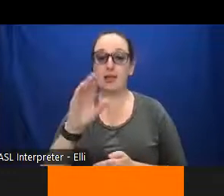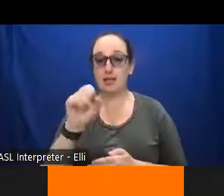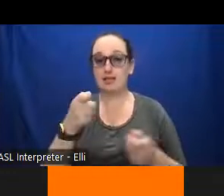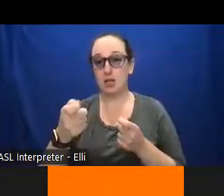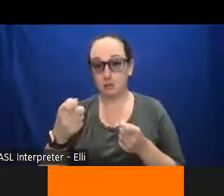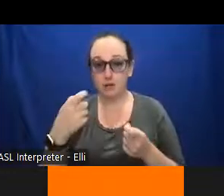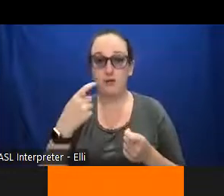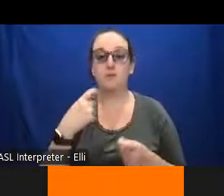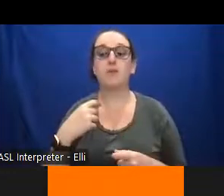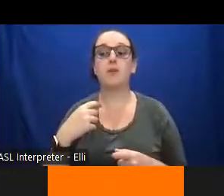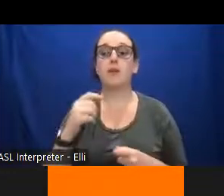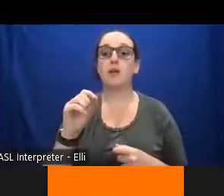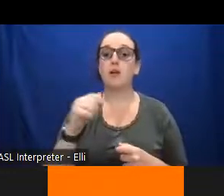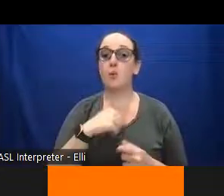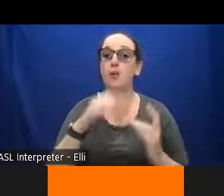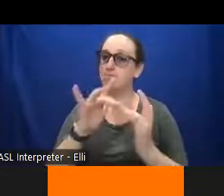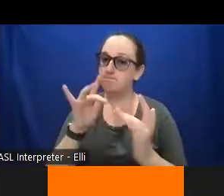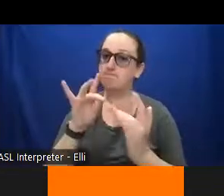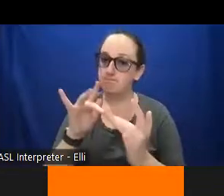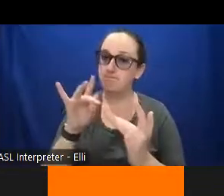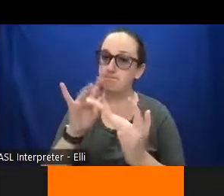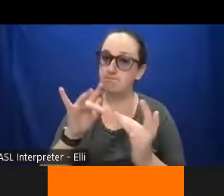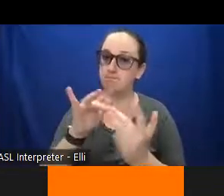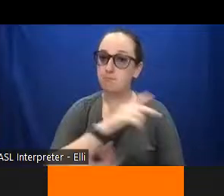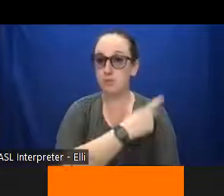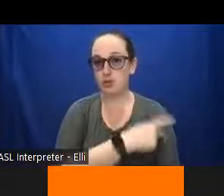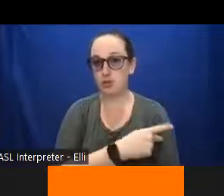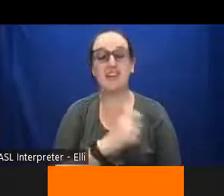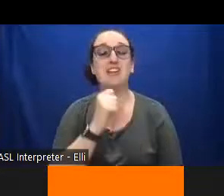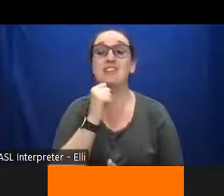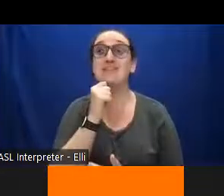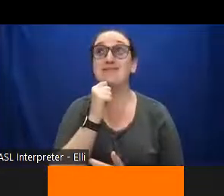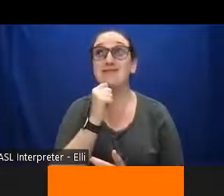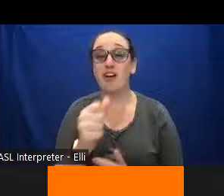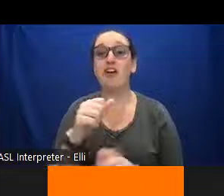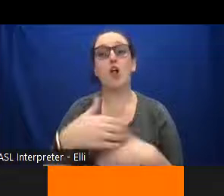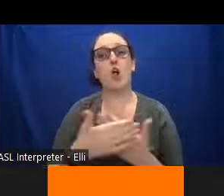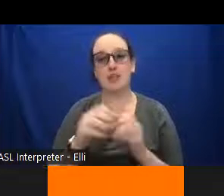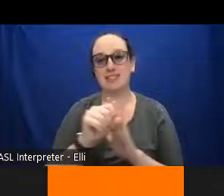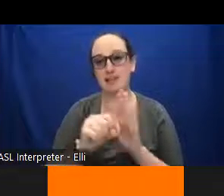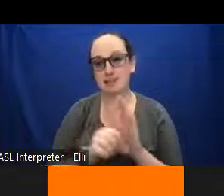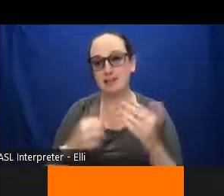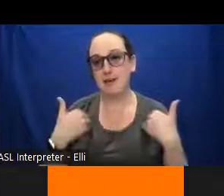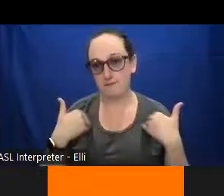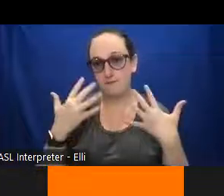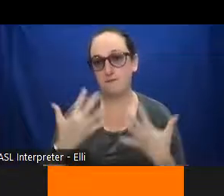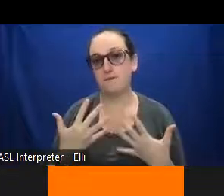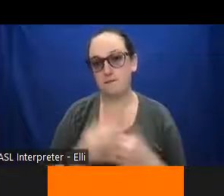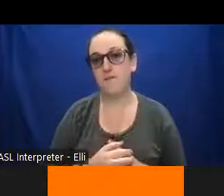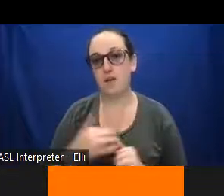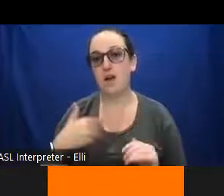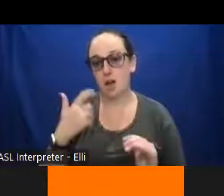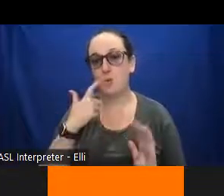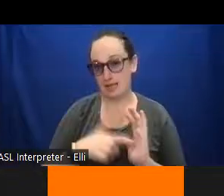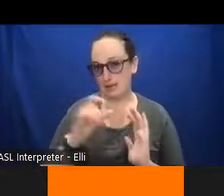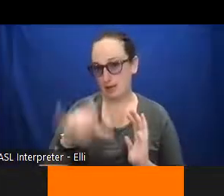with patients. Again, this is not a resource that's available in every jurisdiction, and I definitely acknowledge that.